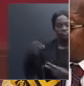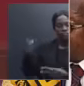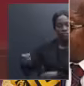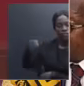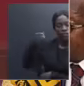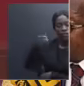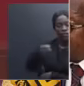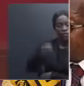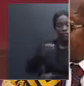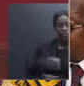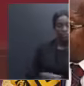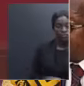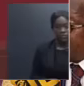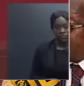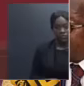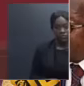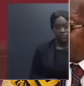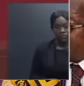of